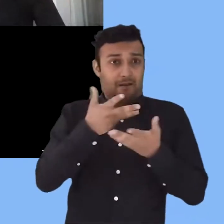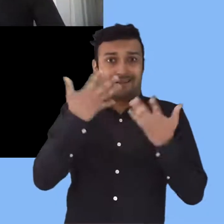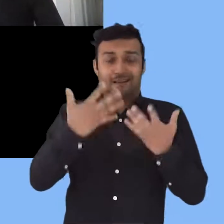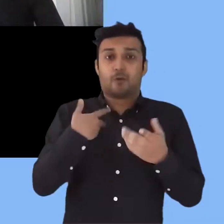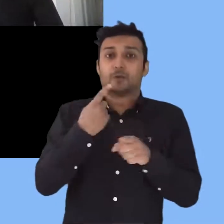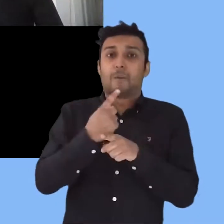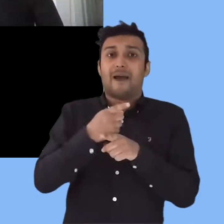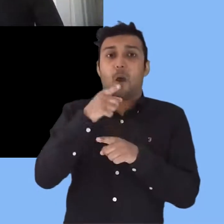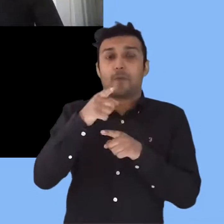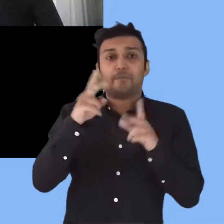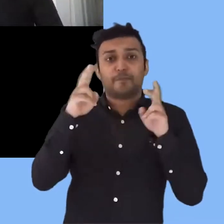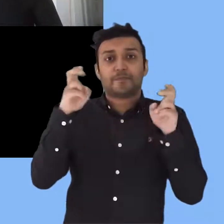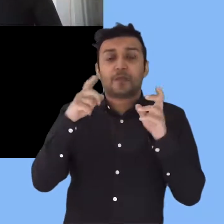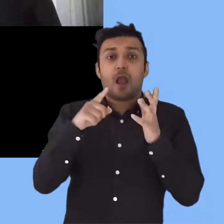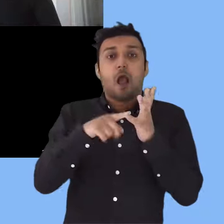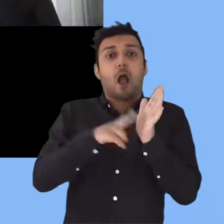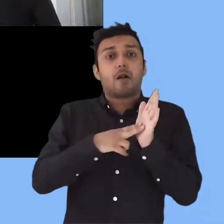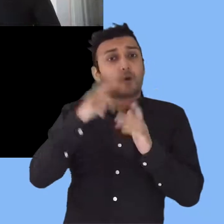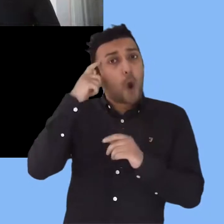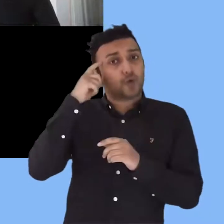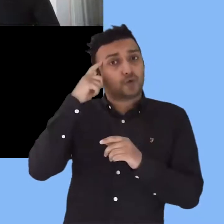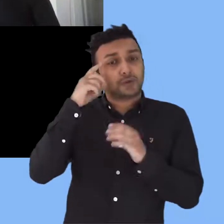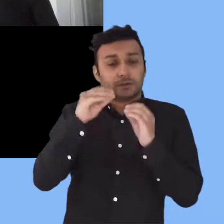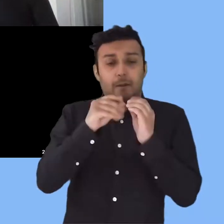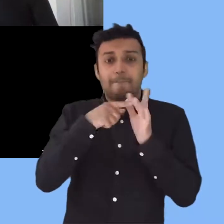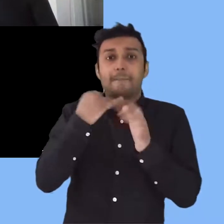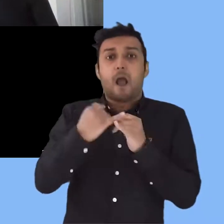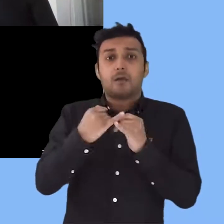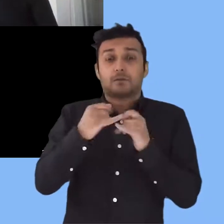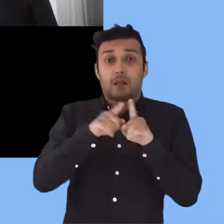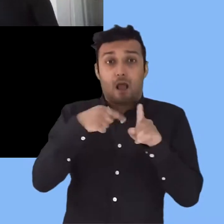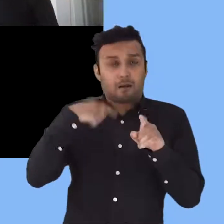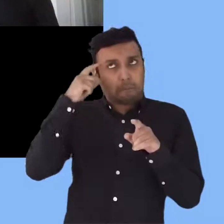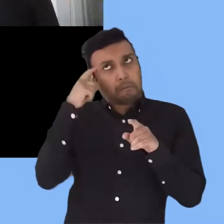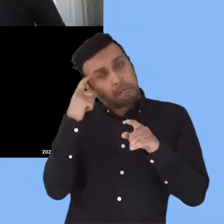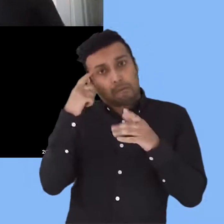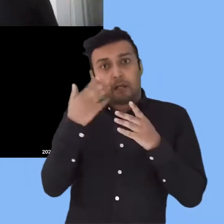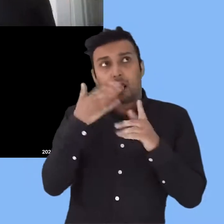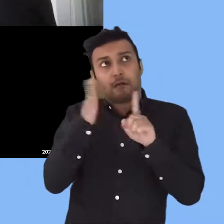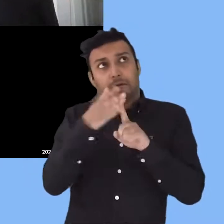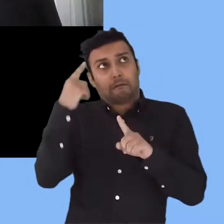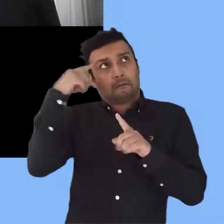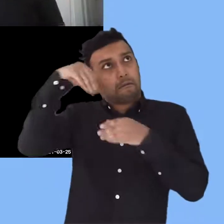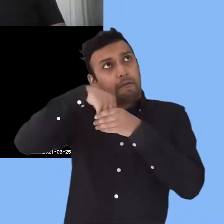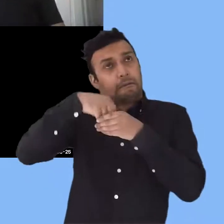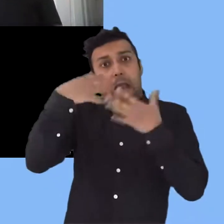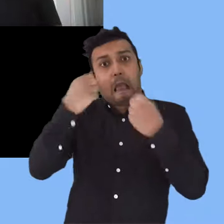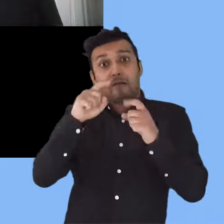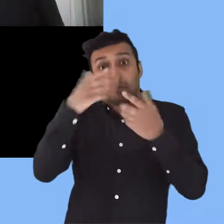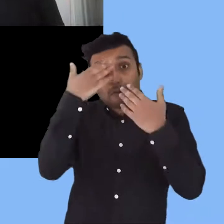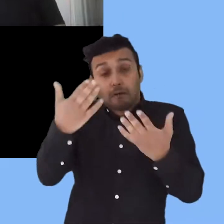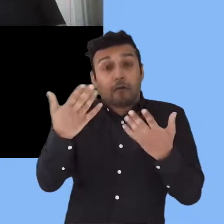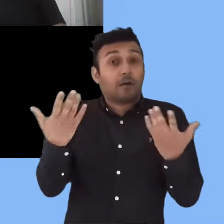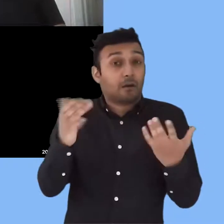bias? Do you think that's why people are more comfortable talking about unconscious bias as a way of kind of getting out of really